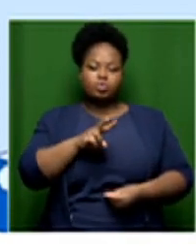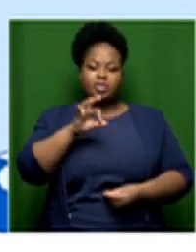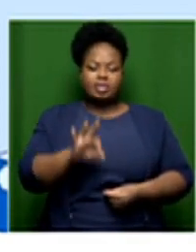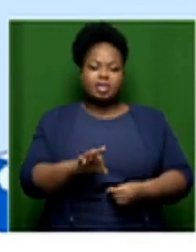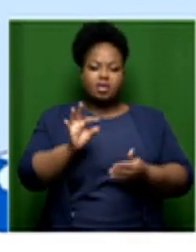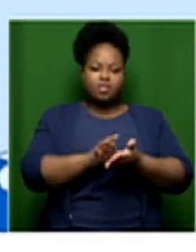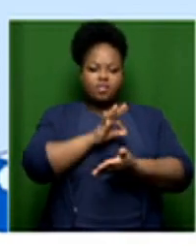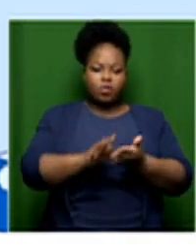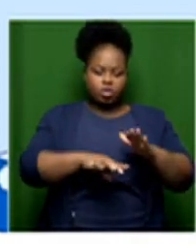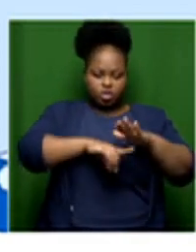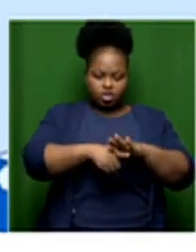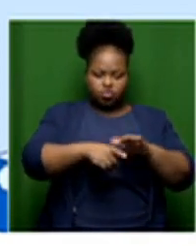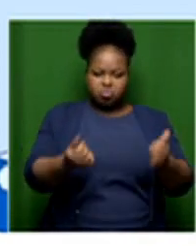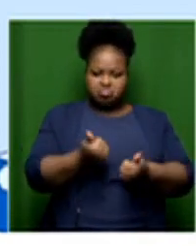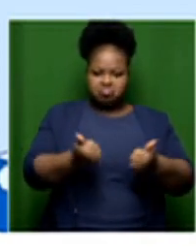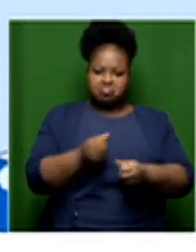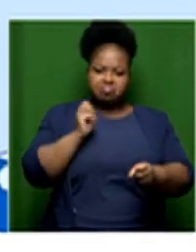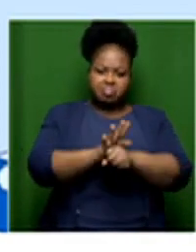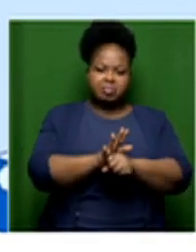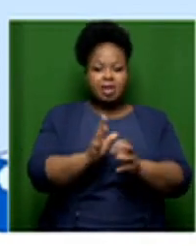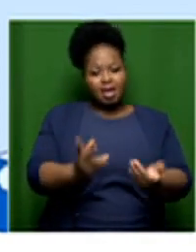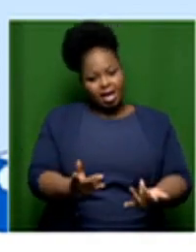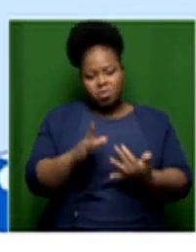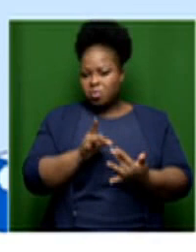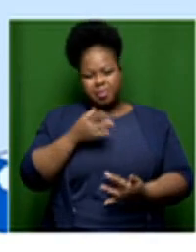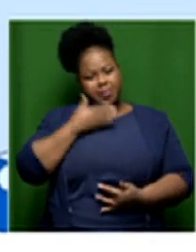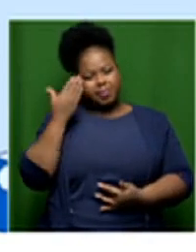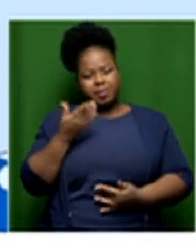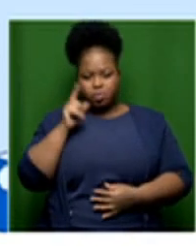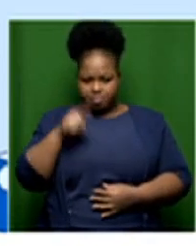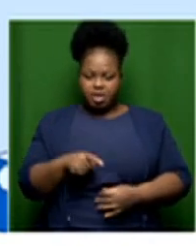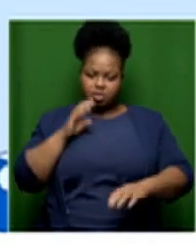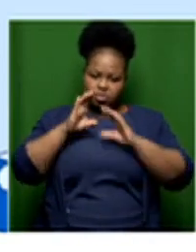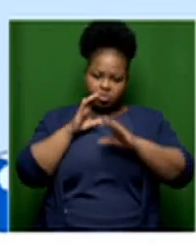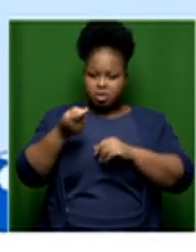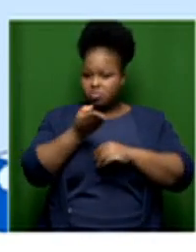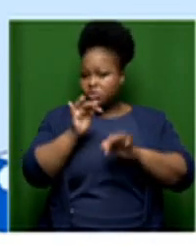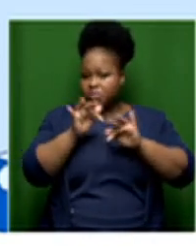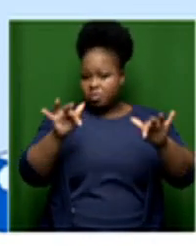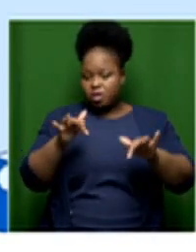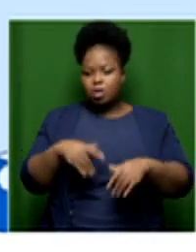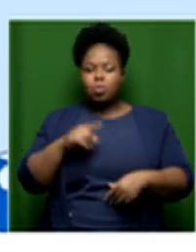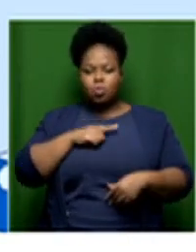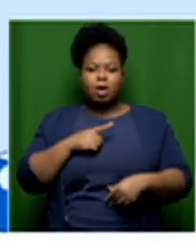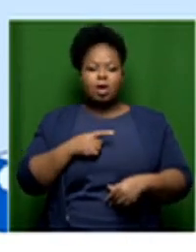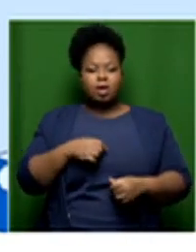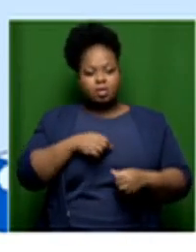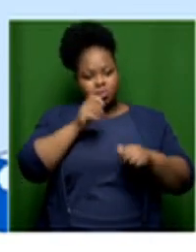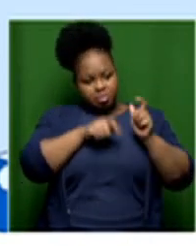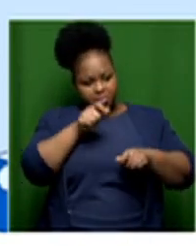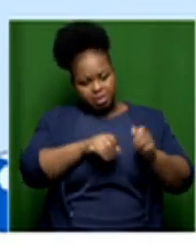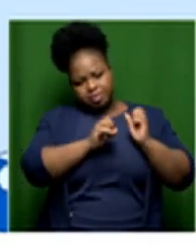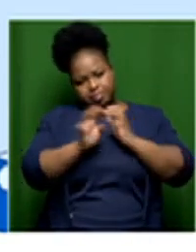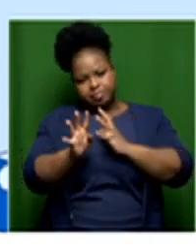voting districts that have been so affected, and we have no option but to communicate with those persons with a view to re-register